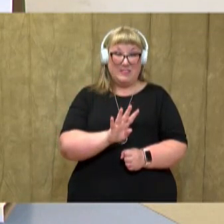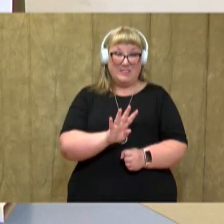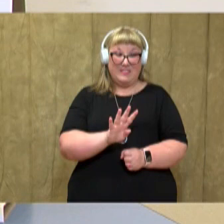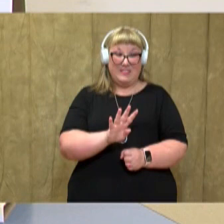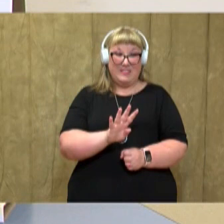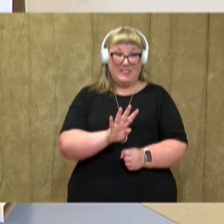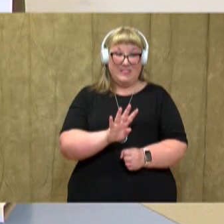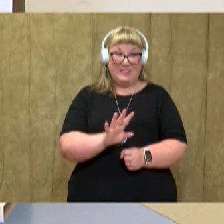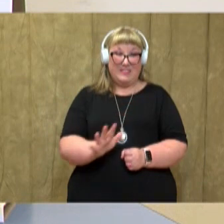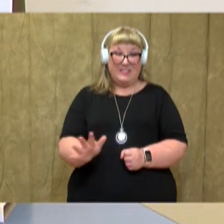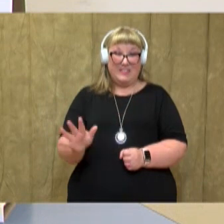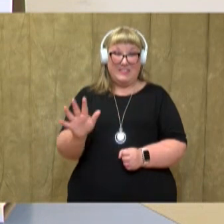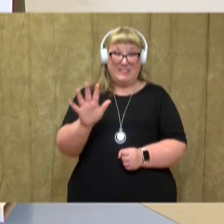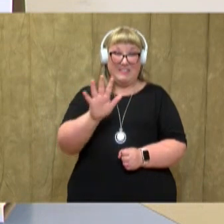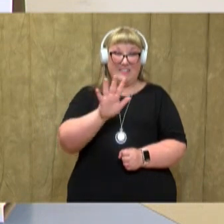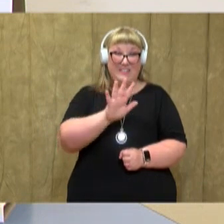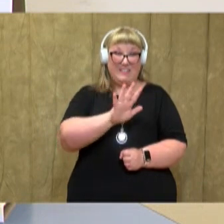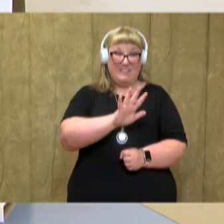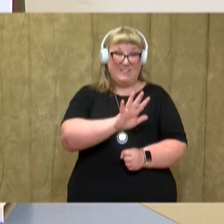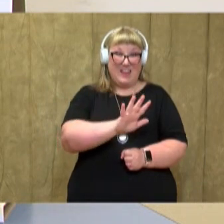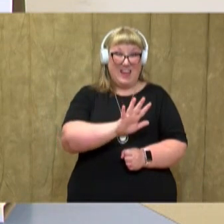4,